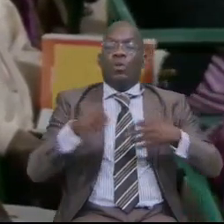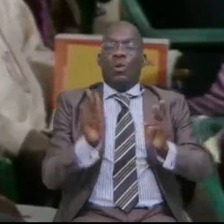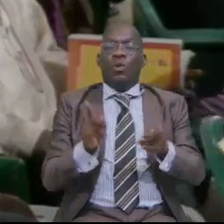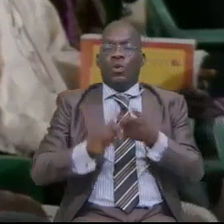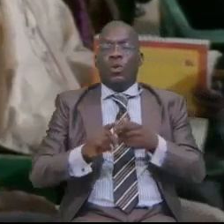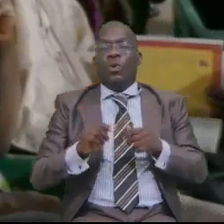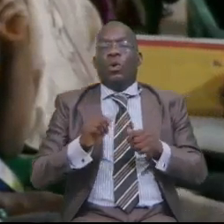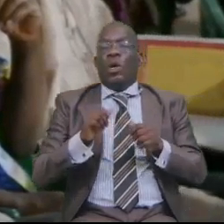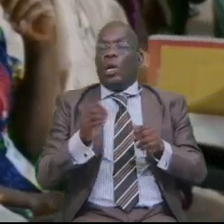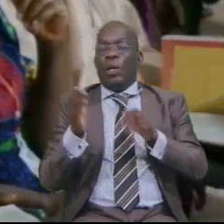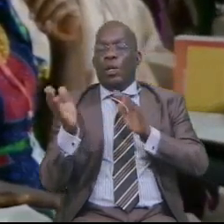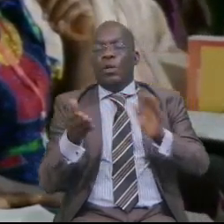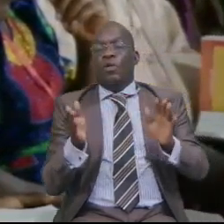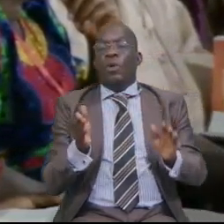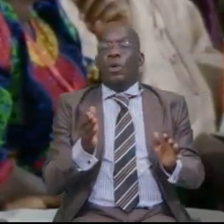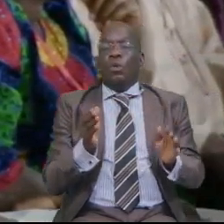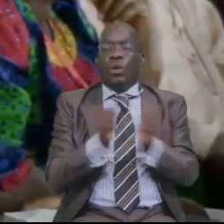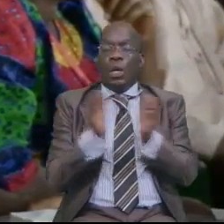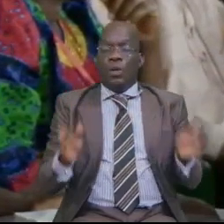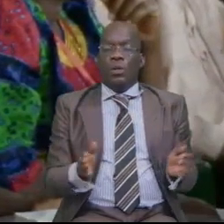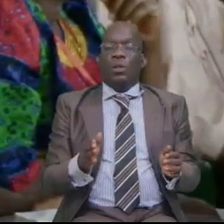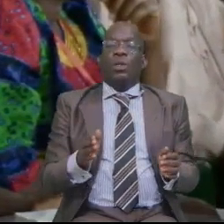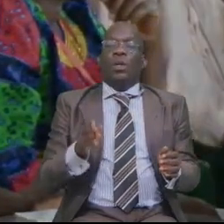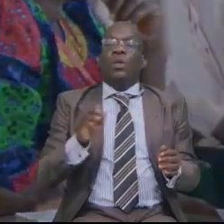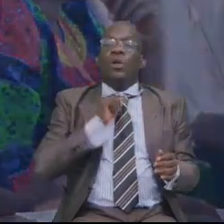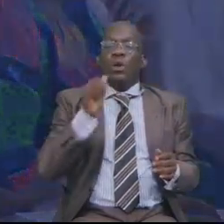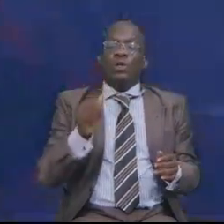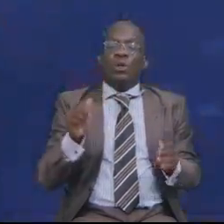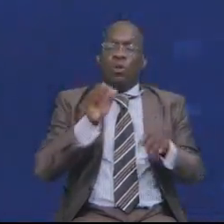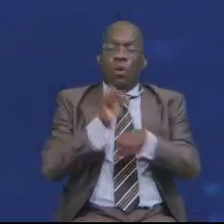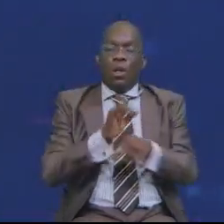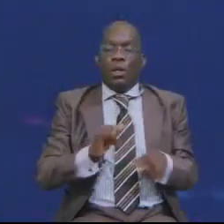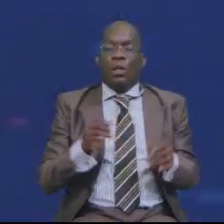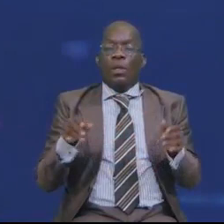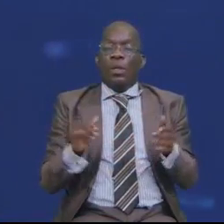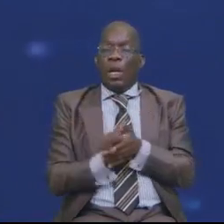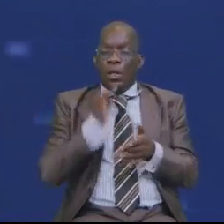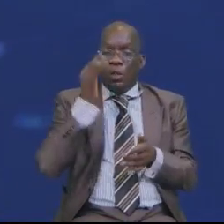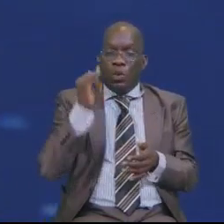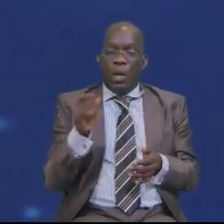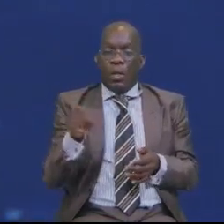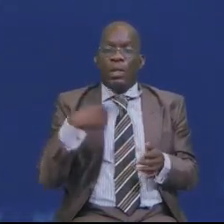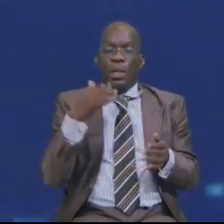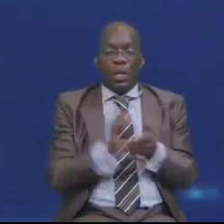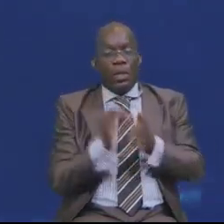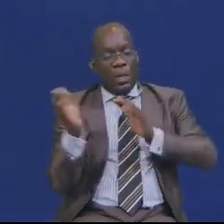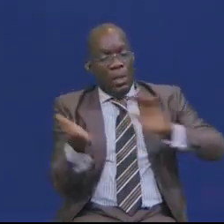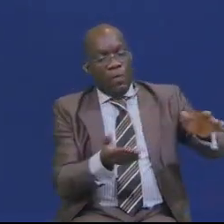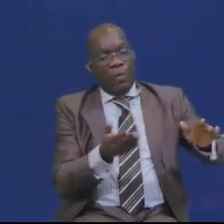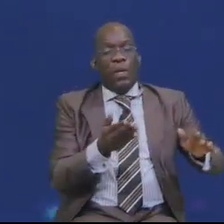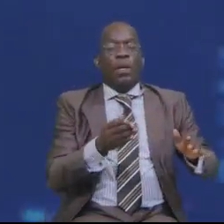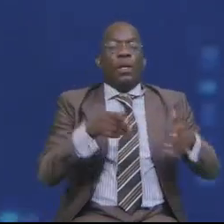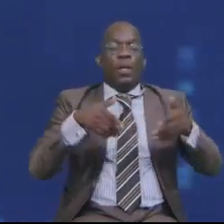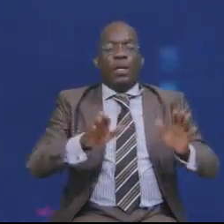might even die before there is anything for them to do. That's why they say, vacate that seat and let a